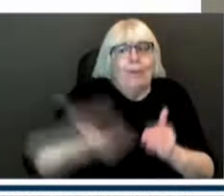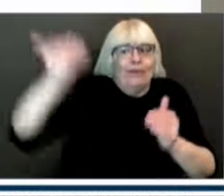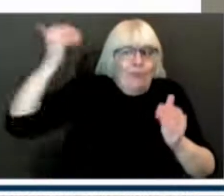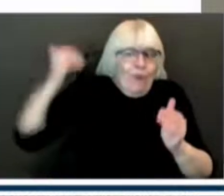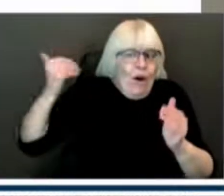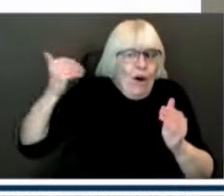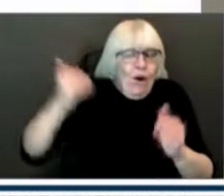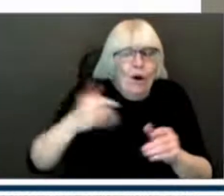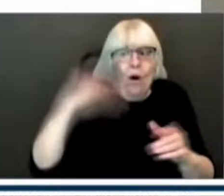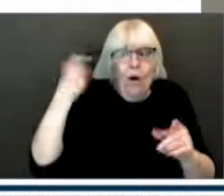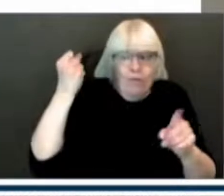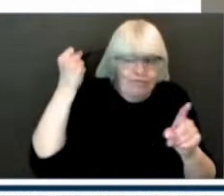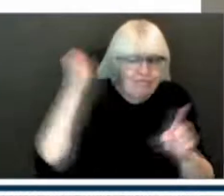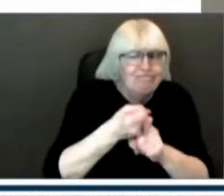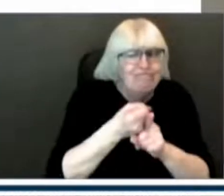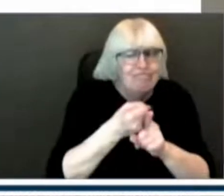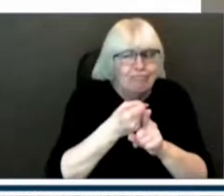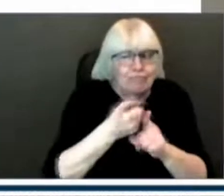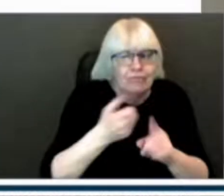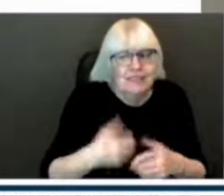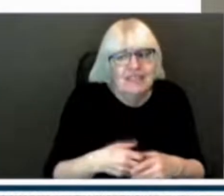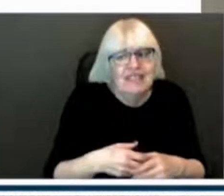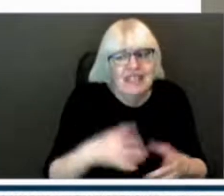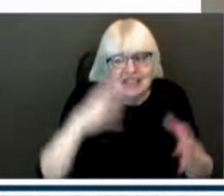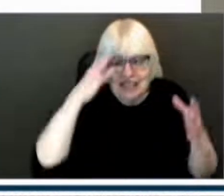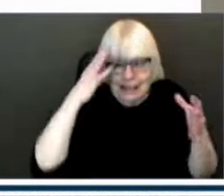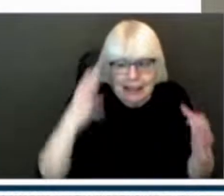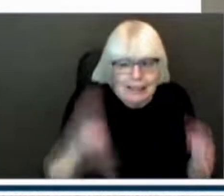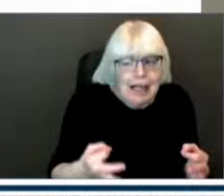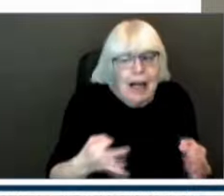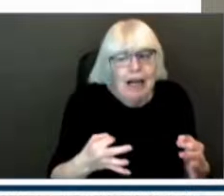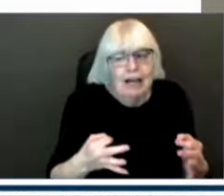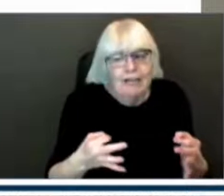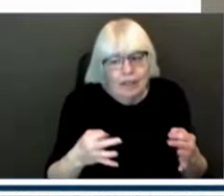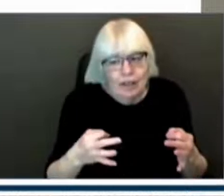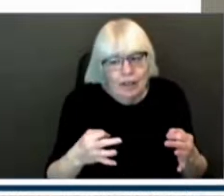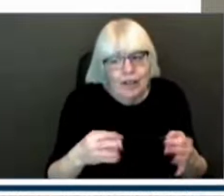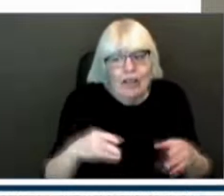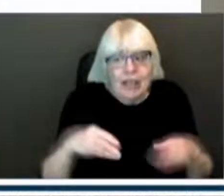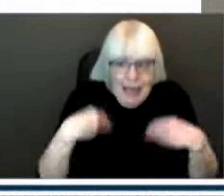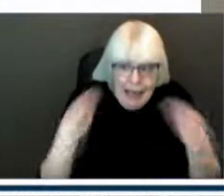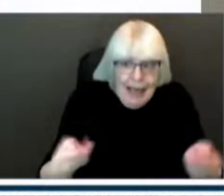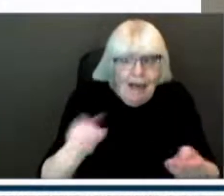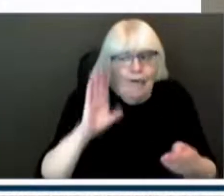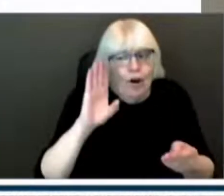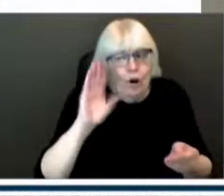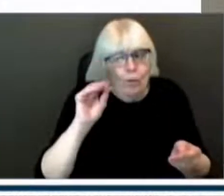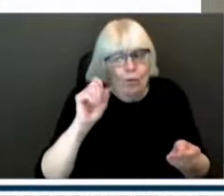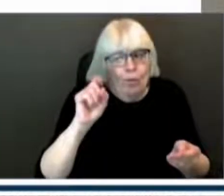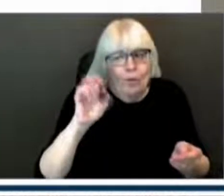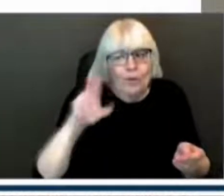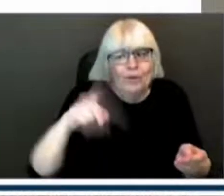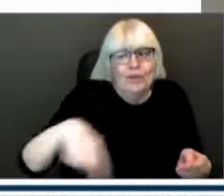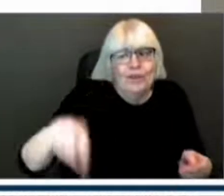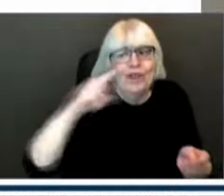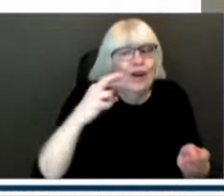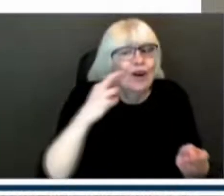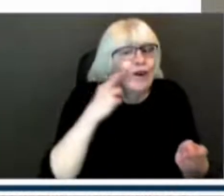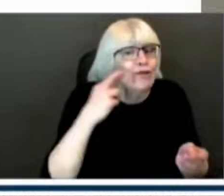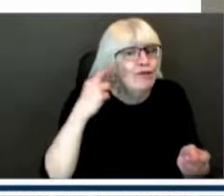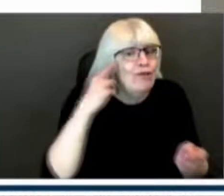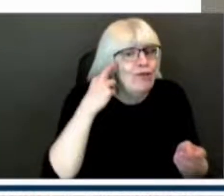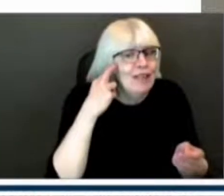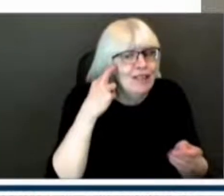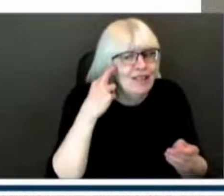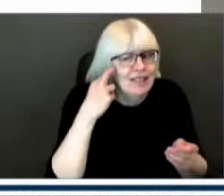the decision to provide booster doses of vaccine to our long-term care residents as soon as we were able to, and